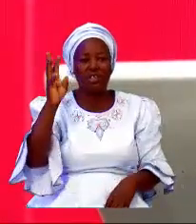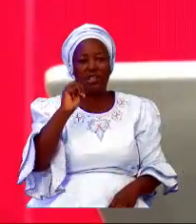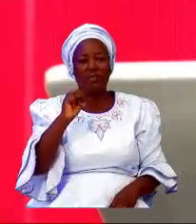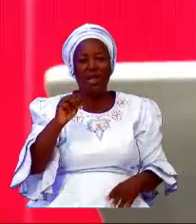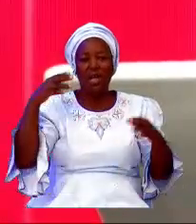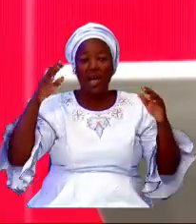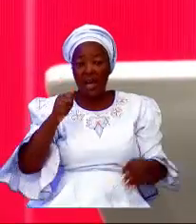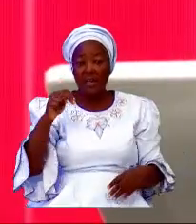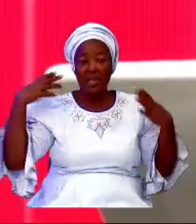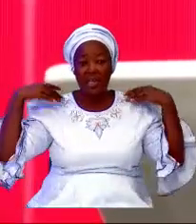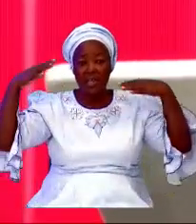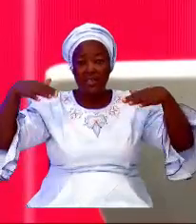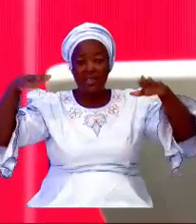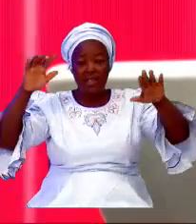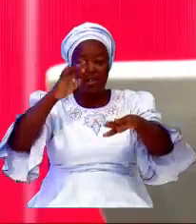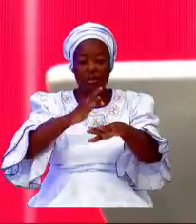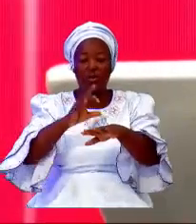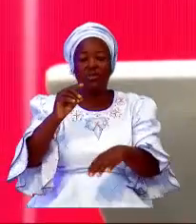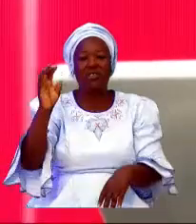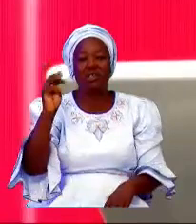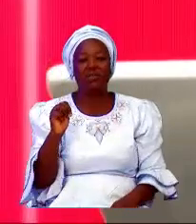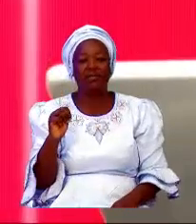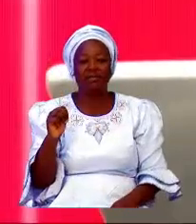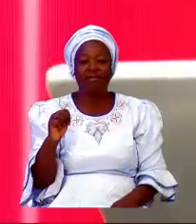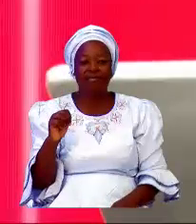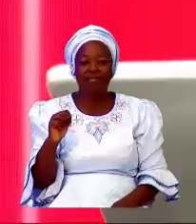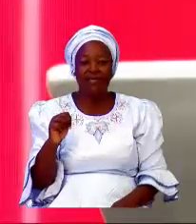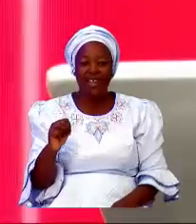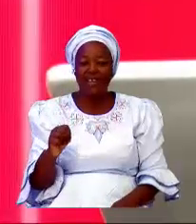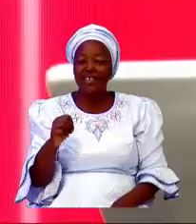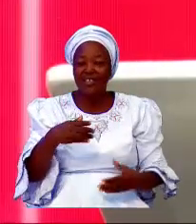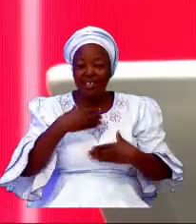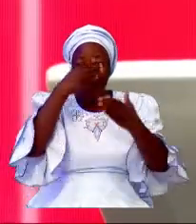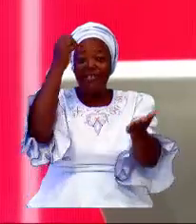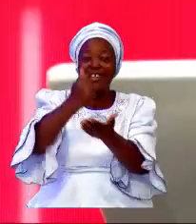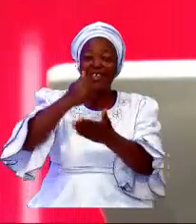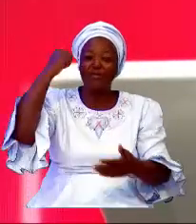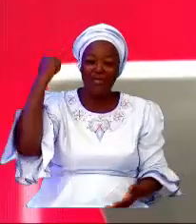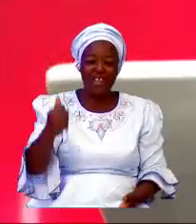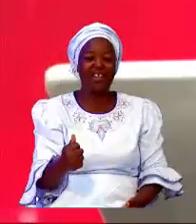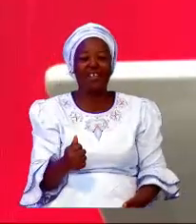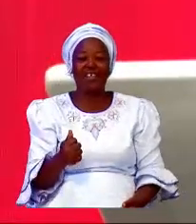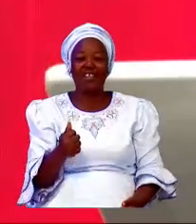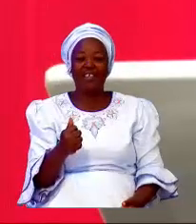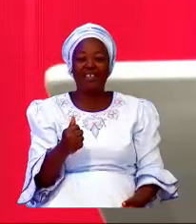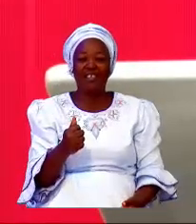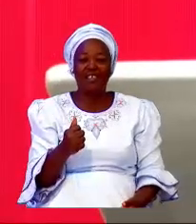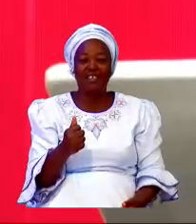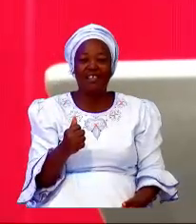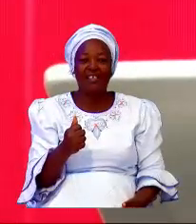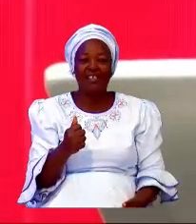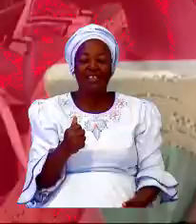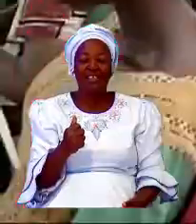an angel touched him. An angel touched him. I didn't hear